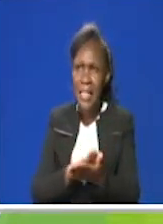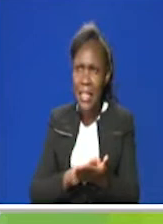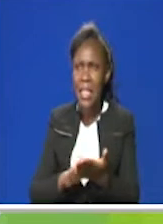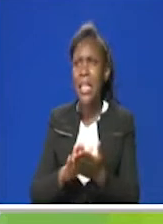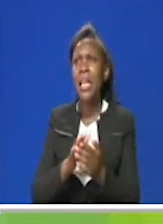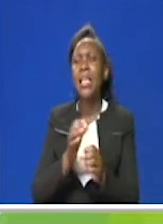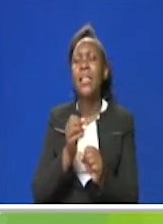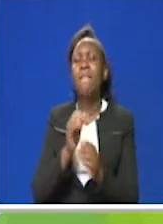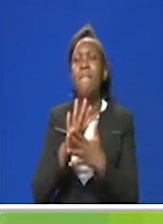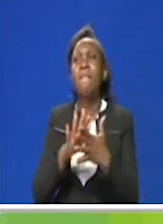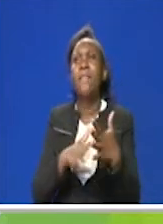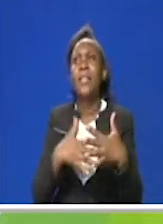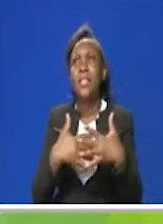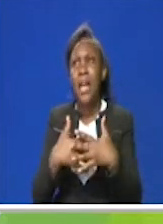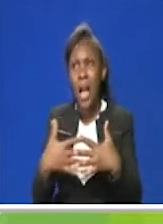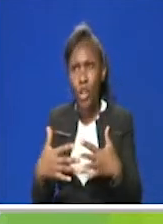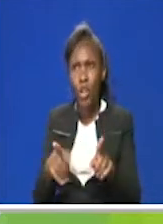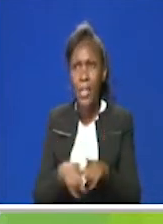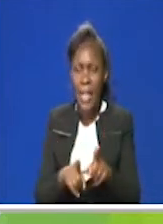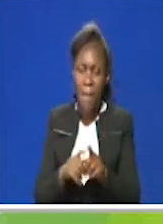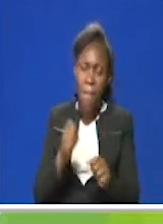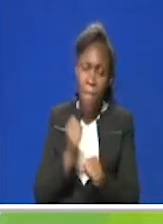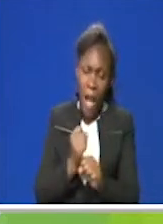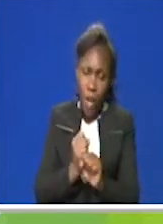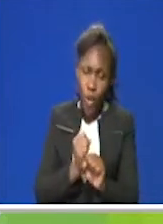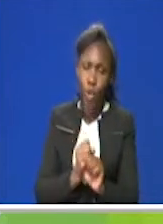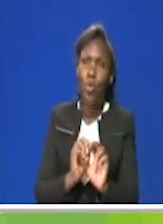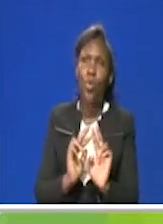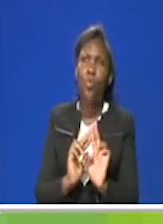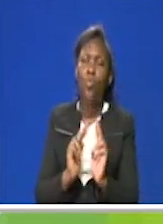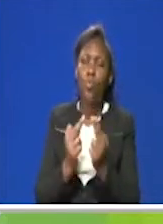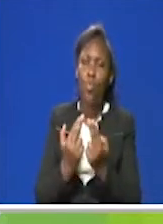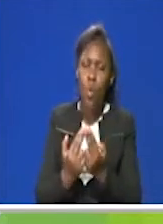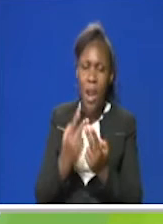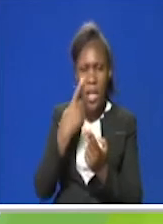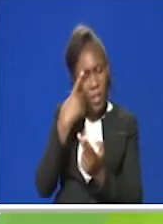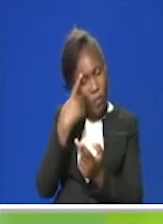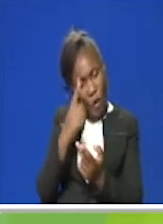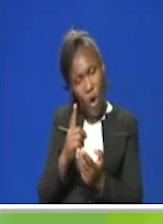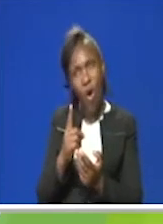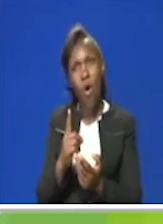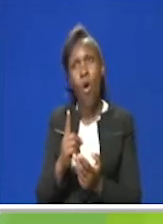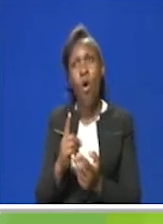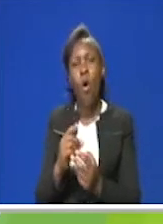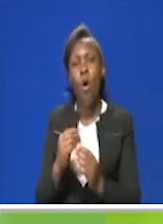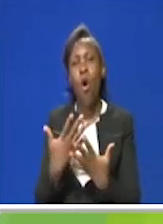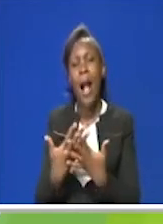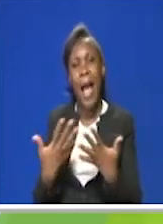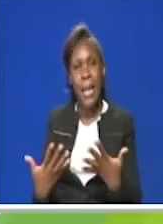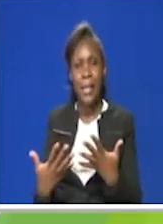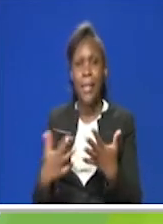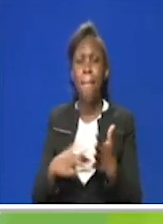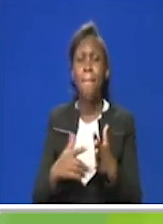A cell is defined as the basic structural and functional unit of an organism,